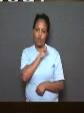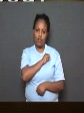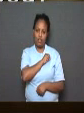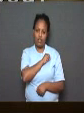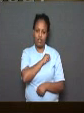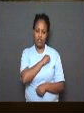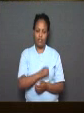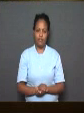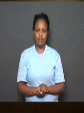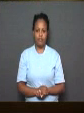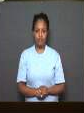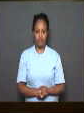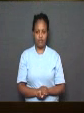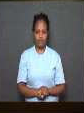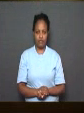Time's up.